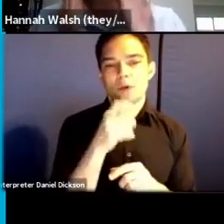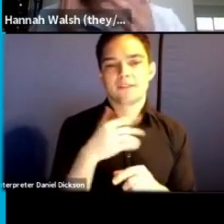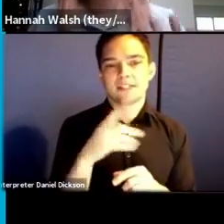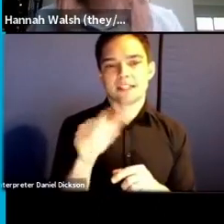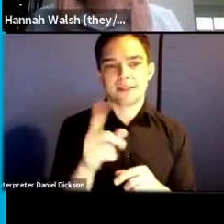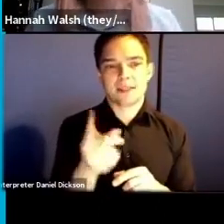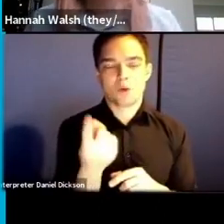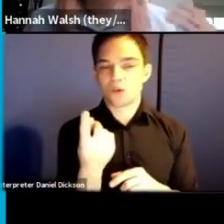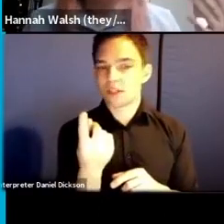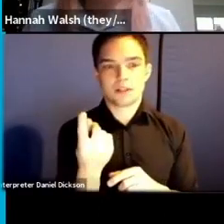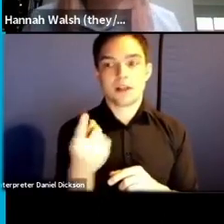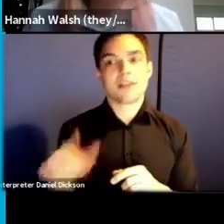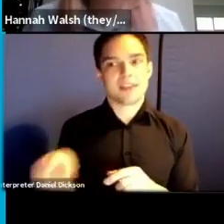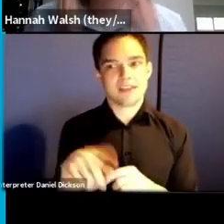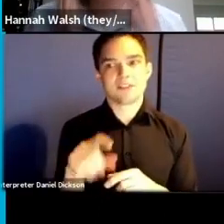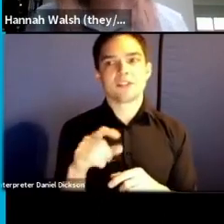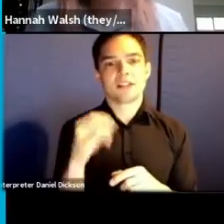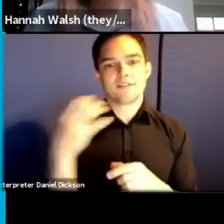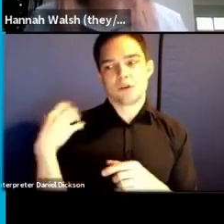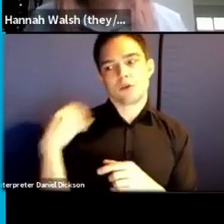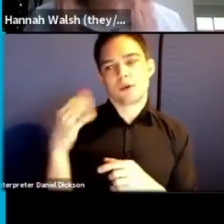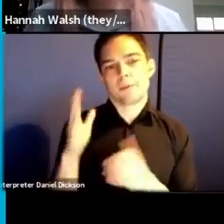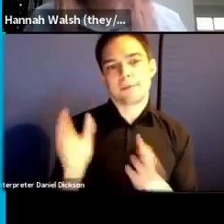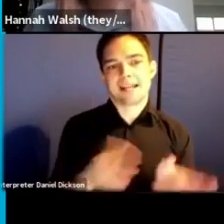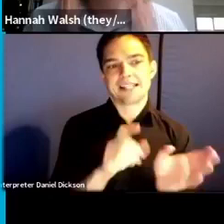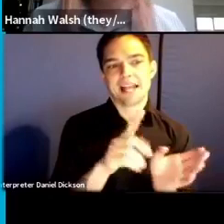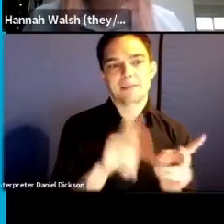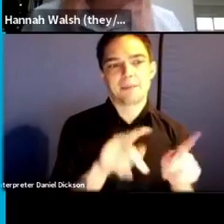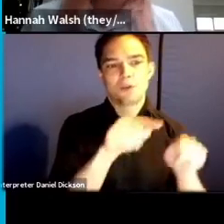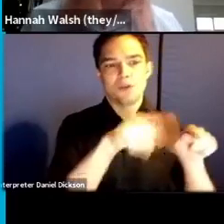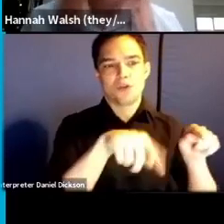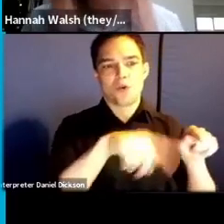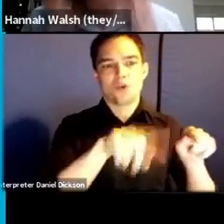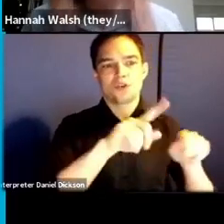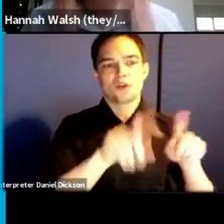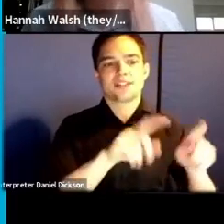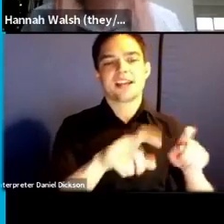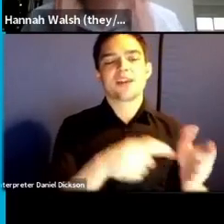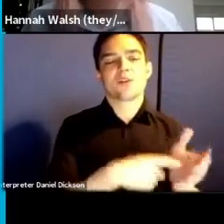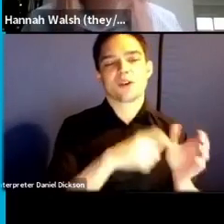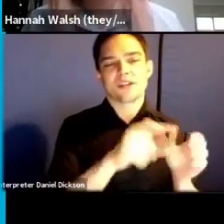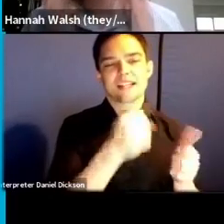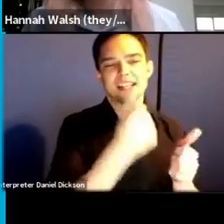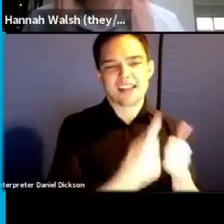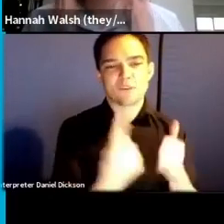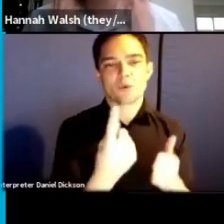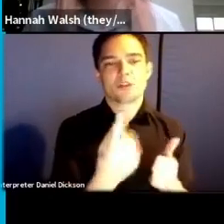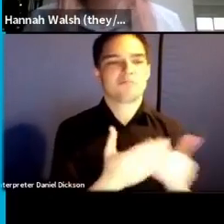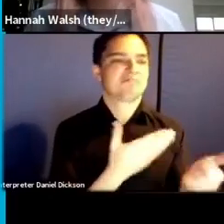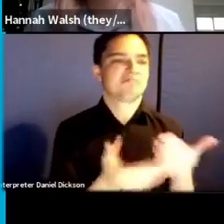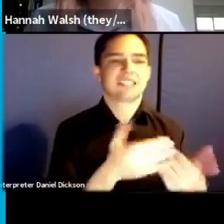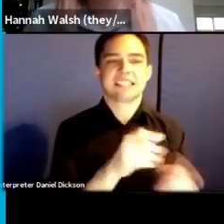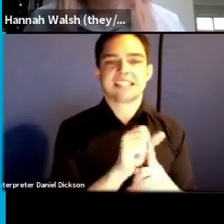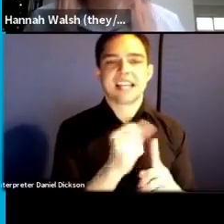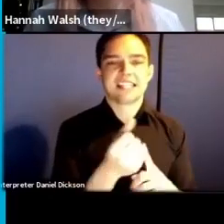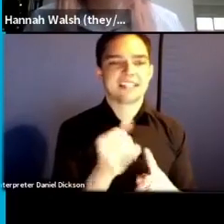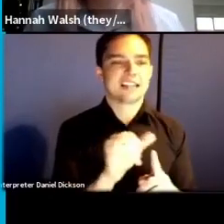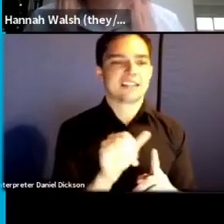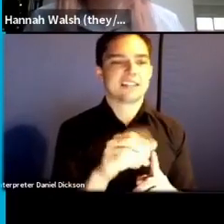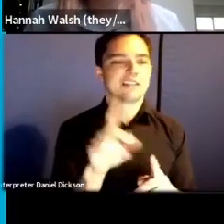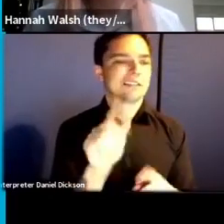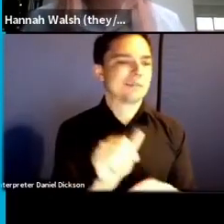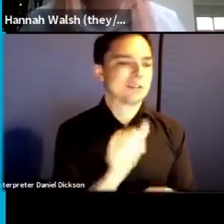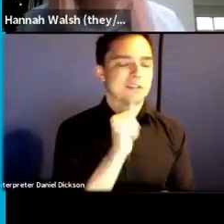So if your employer is going to ask people these questions, they have to ask everybody, regardless of their status as a person with a